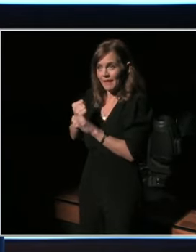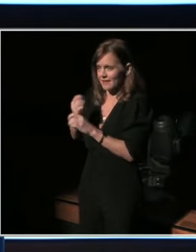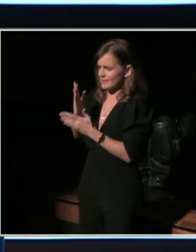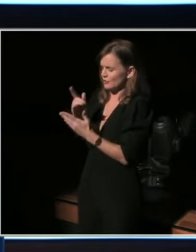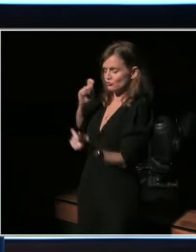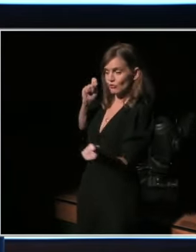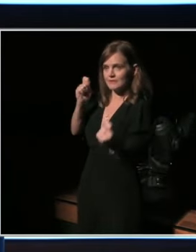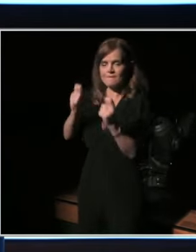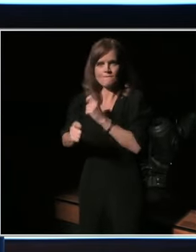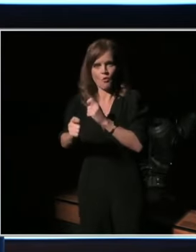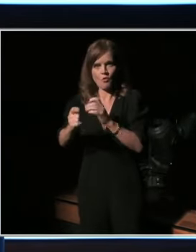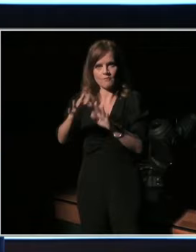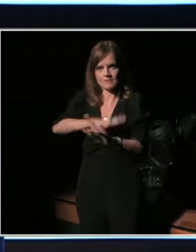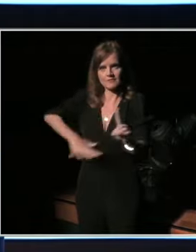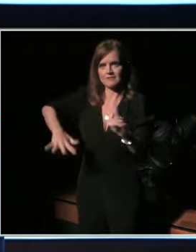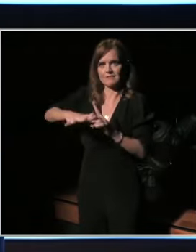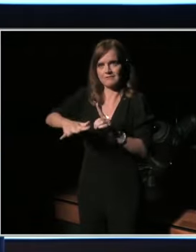time.